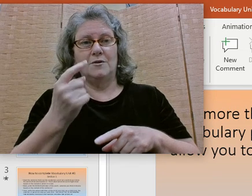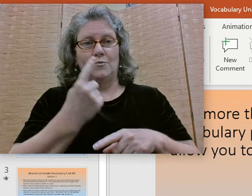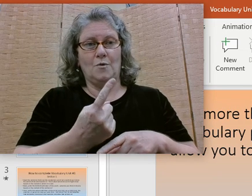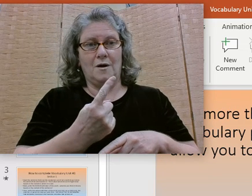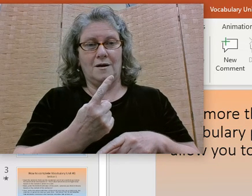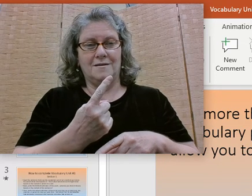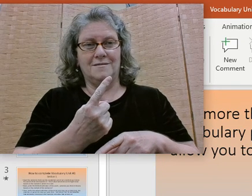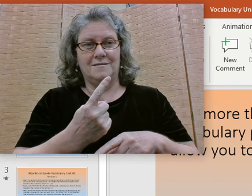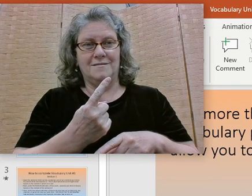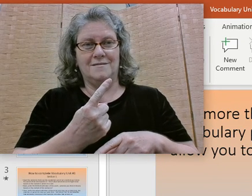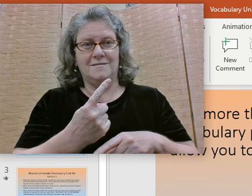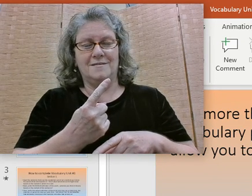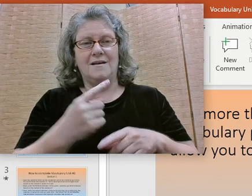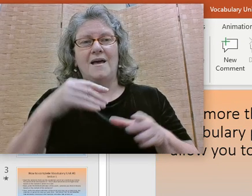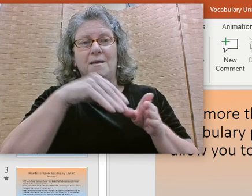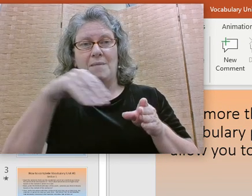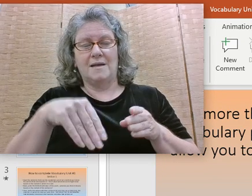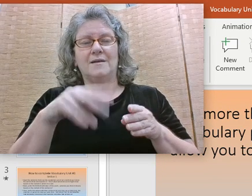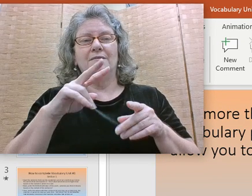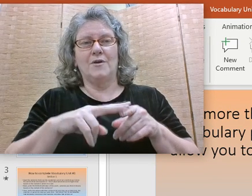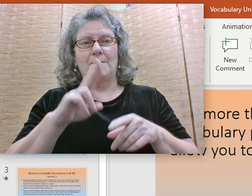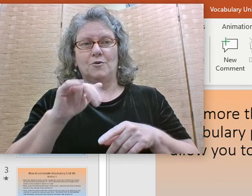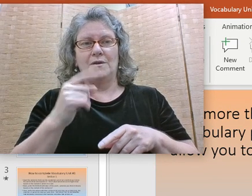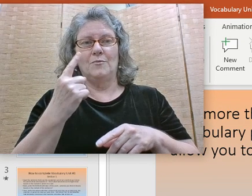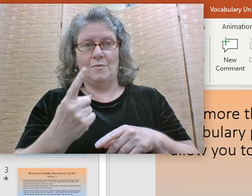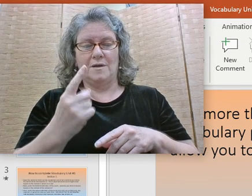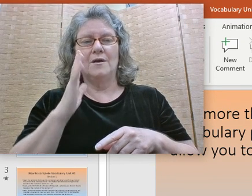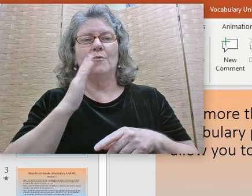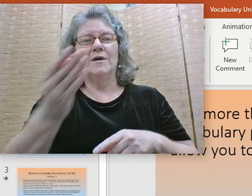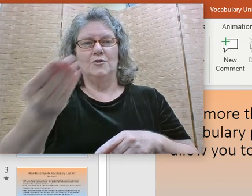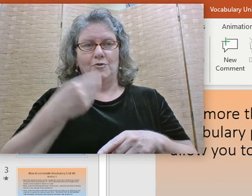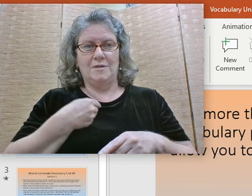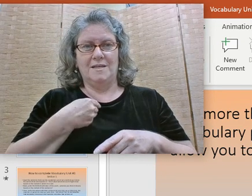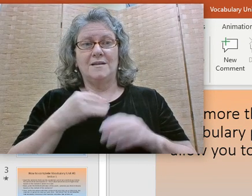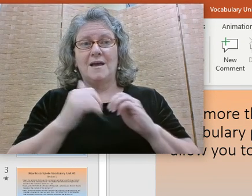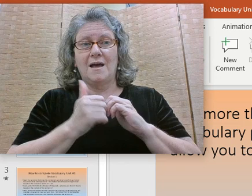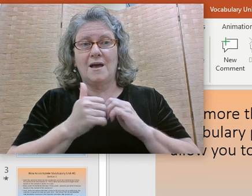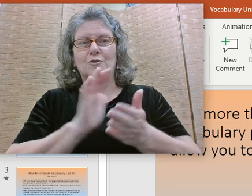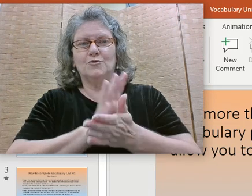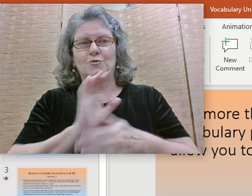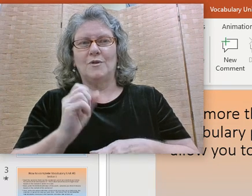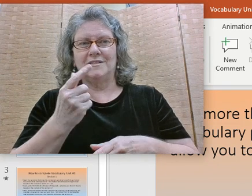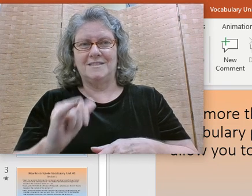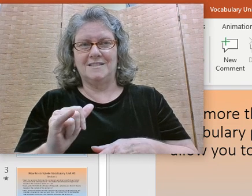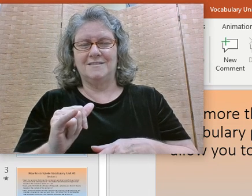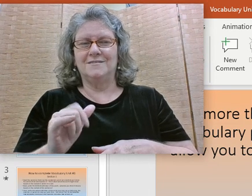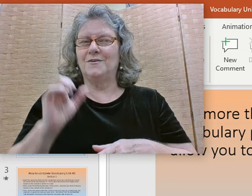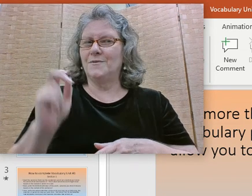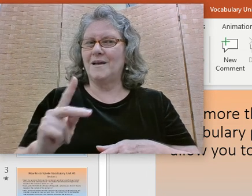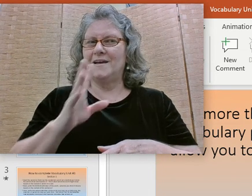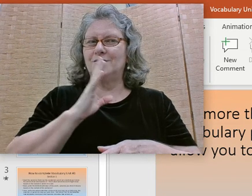1, the packet for Vocabulary Unit 1, and you'll be turning that in via Schoology. All right, talk to you soon.